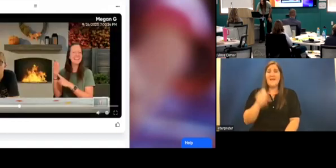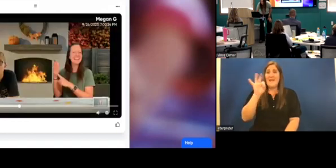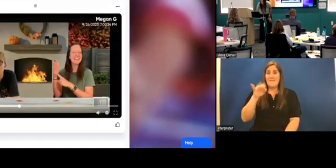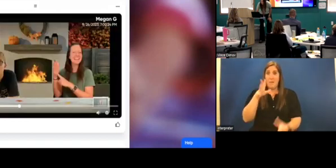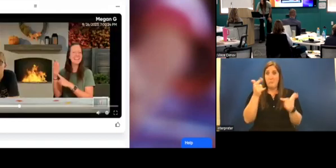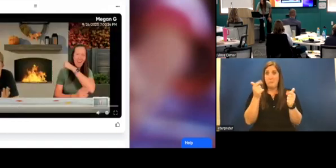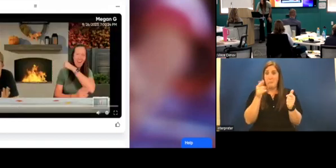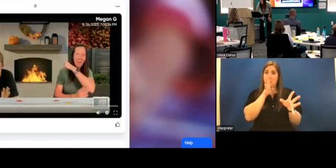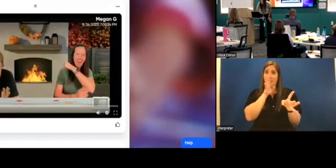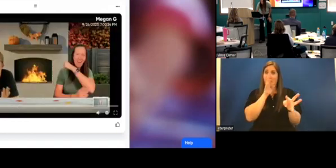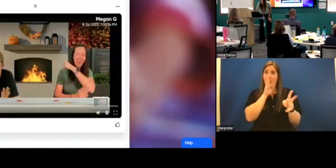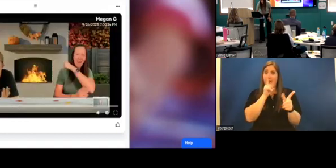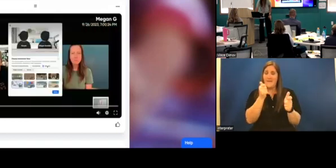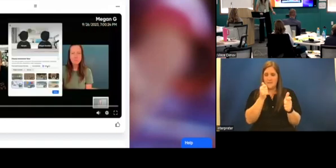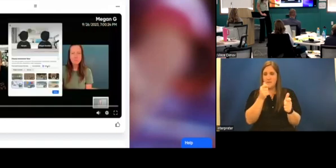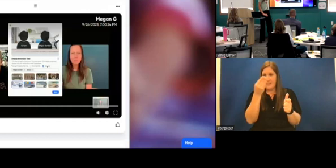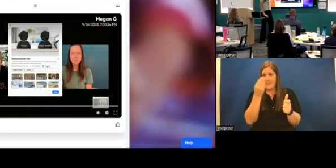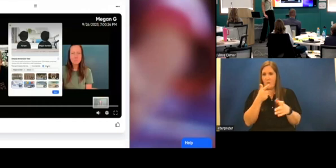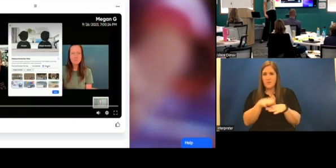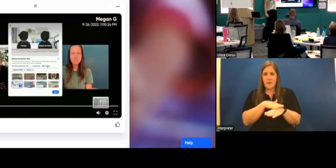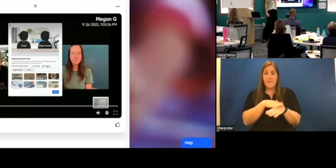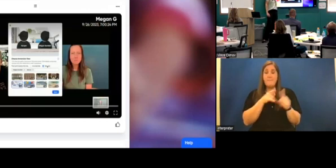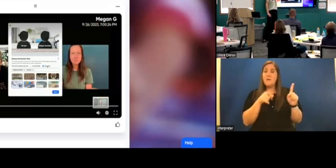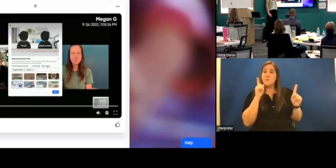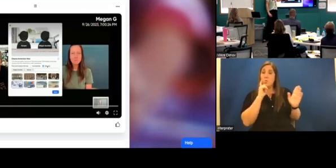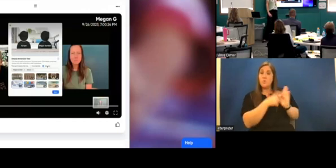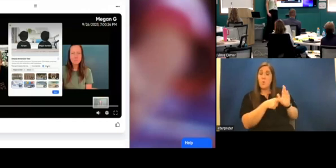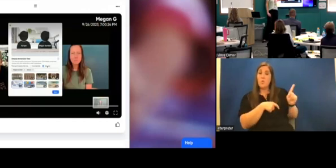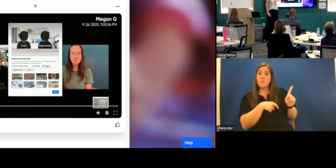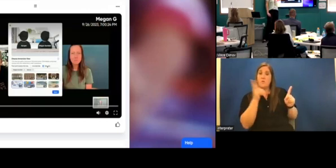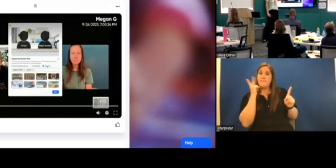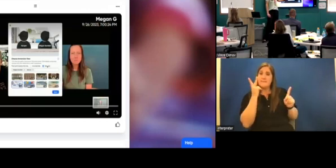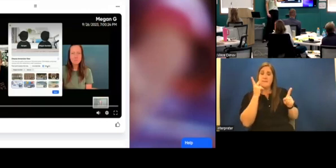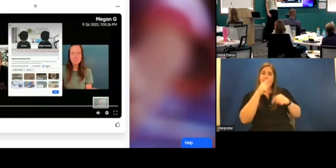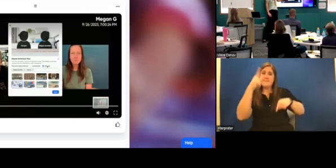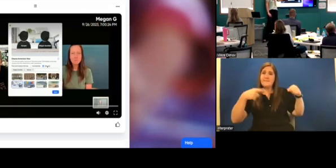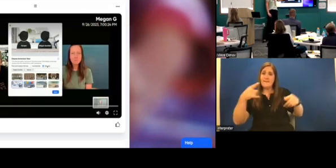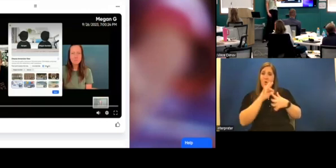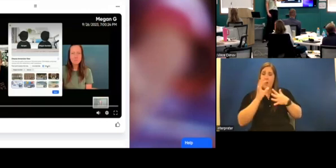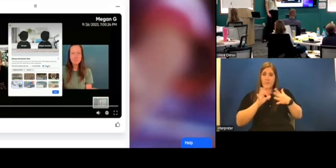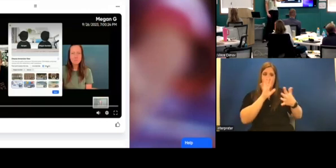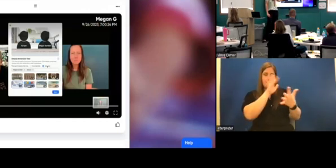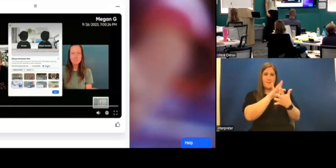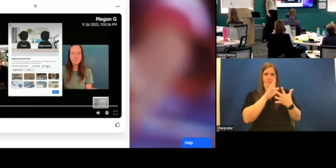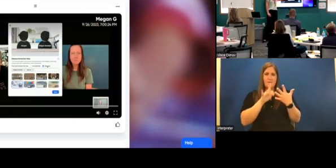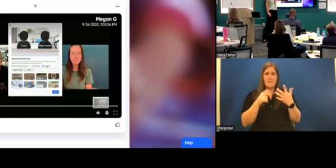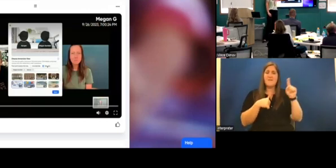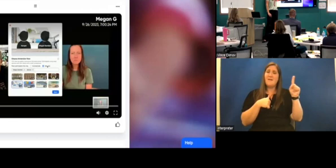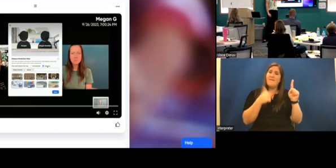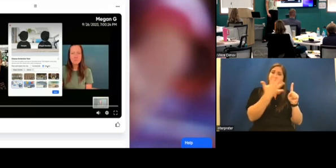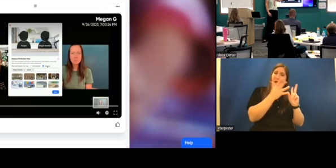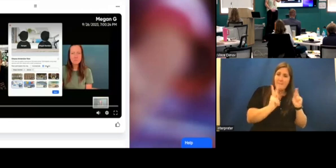the way back. Okay, see how it has these views right here of the different immersive views you can pick? This one's for 5 people, this